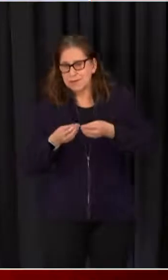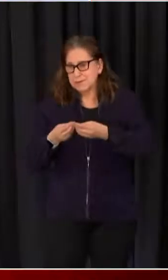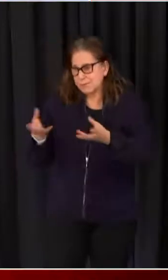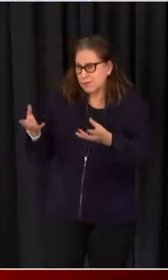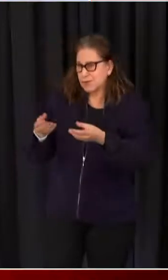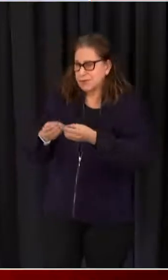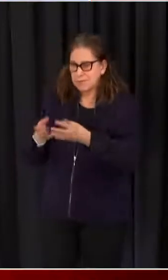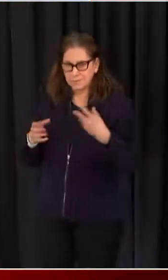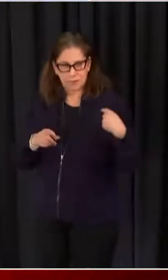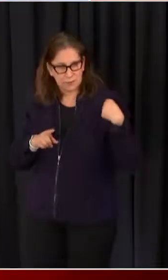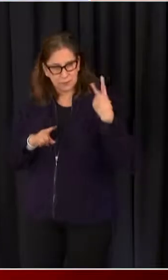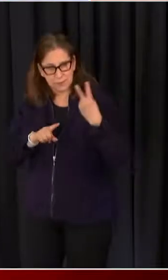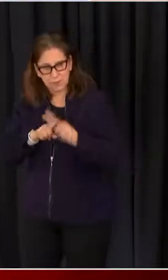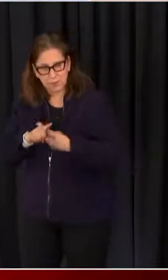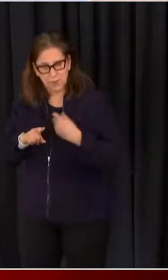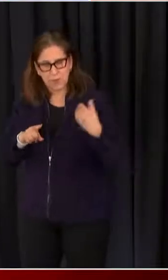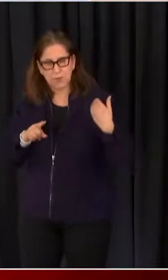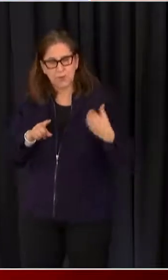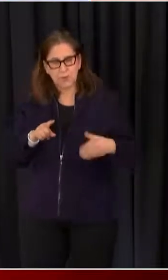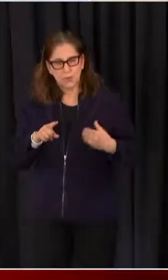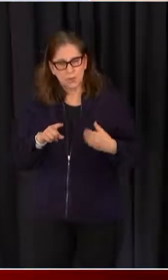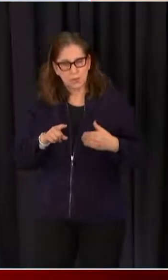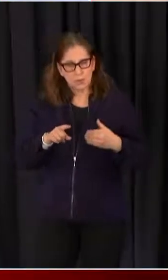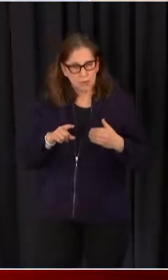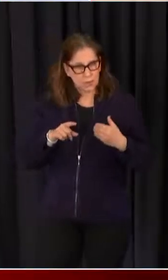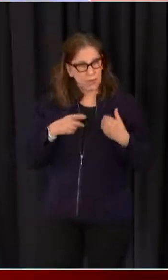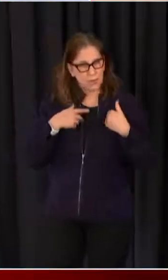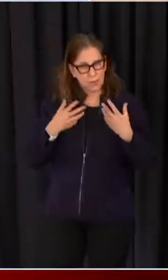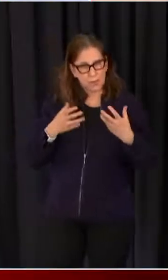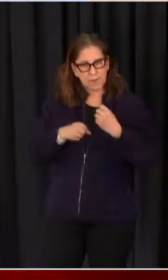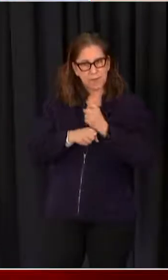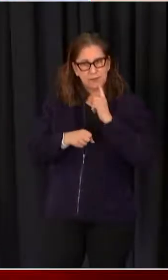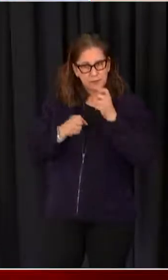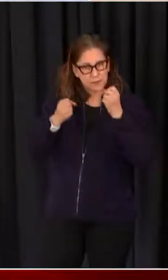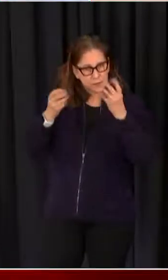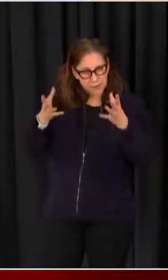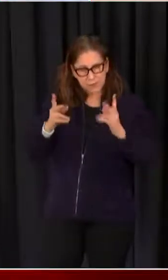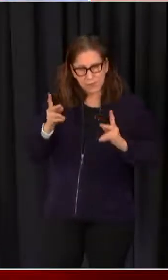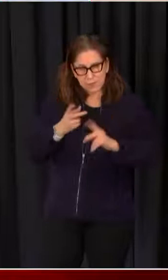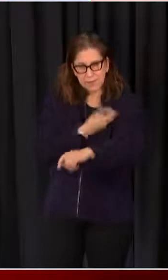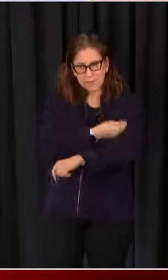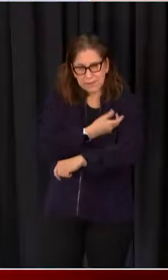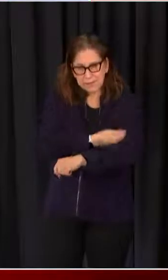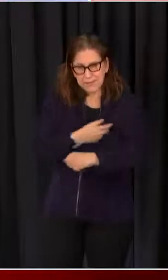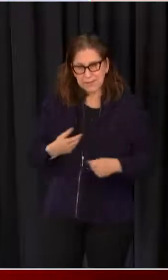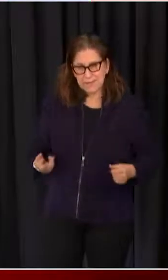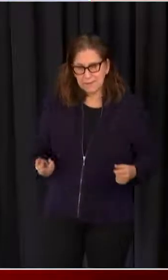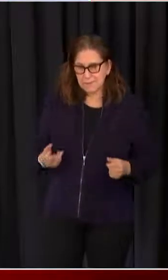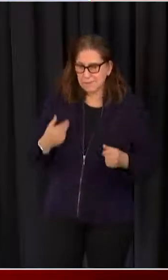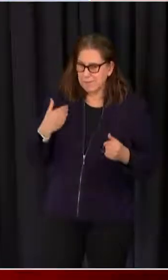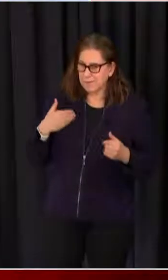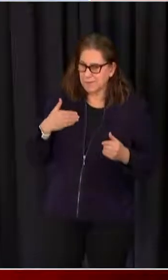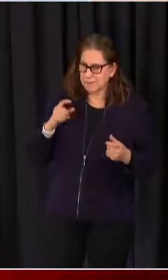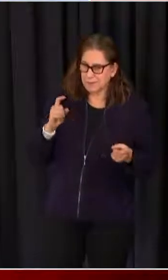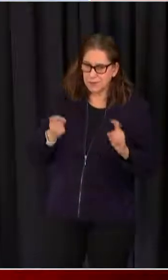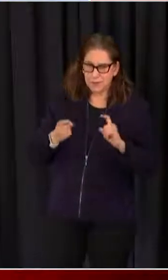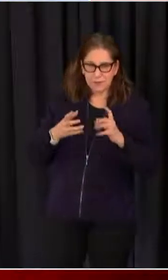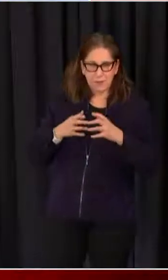months where we can have most of our adults vaccinated. That changes a